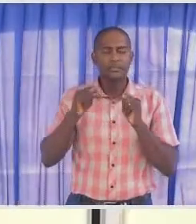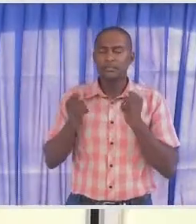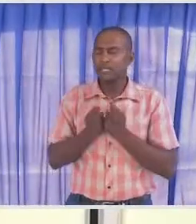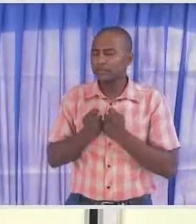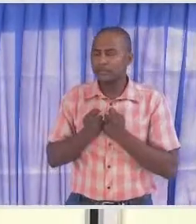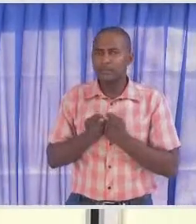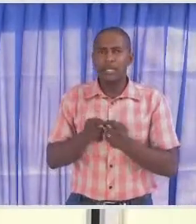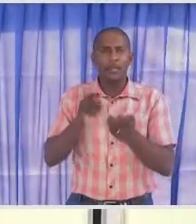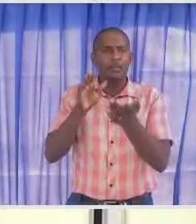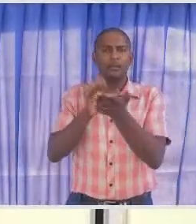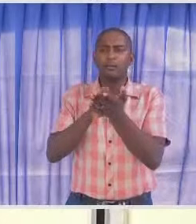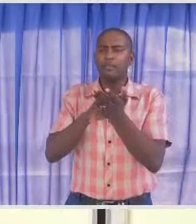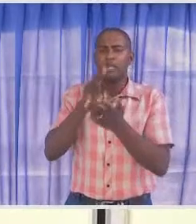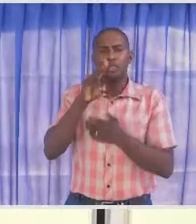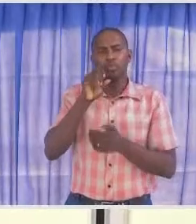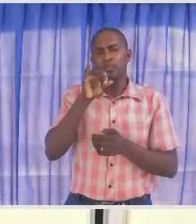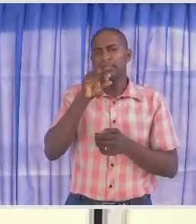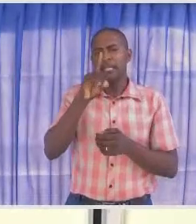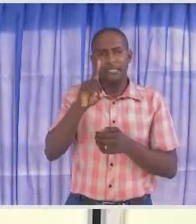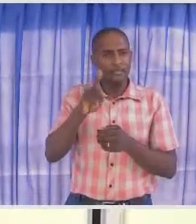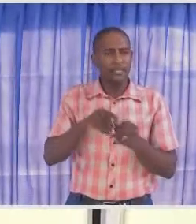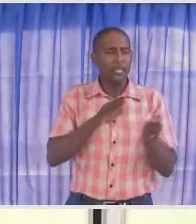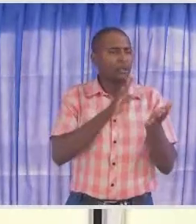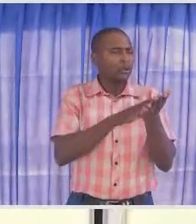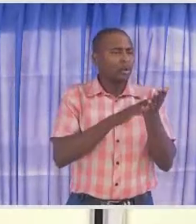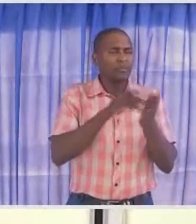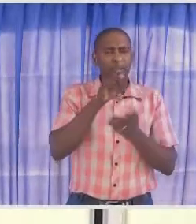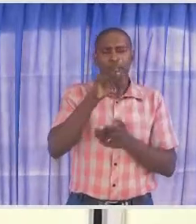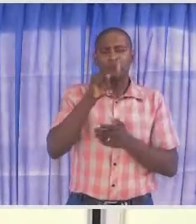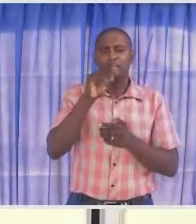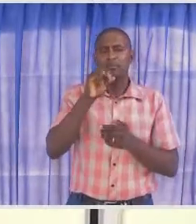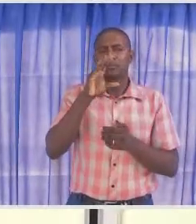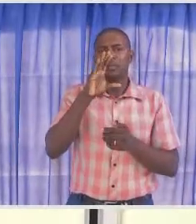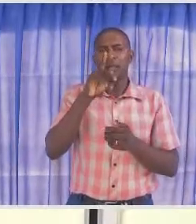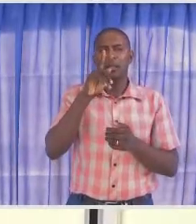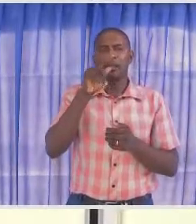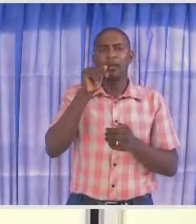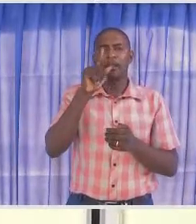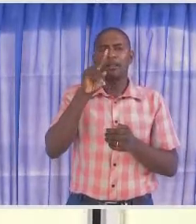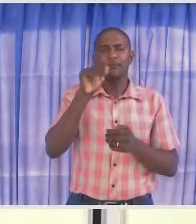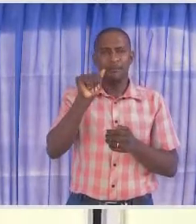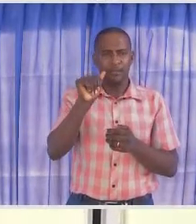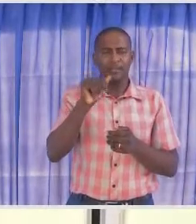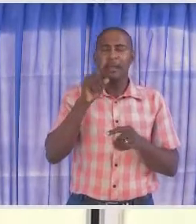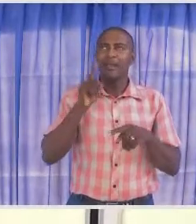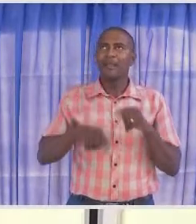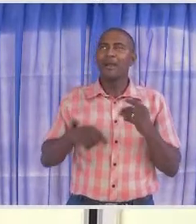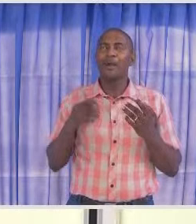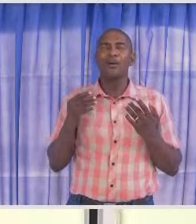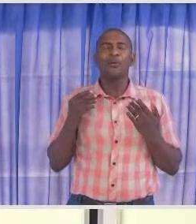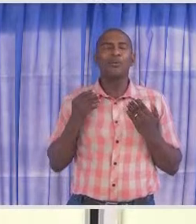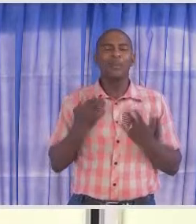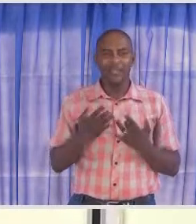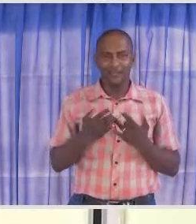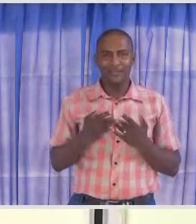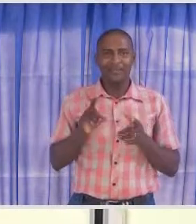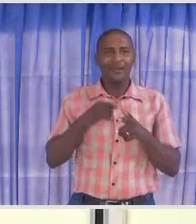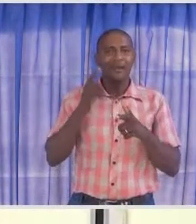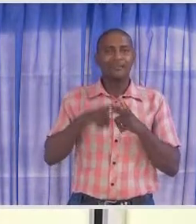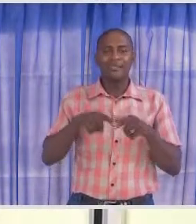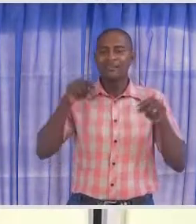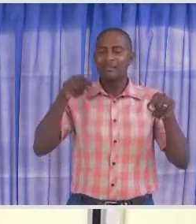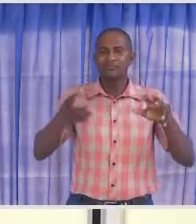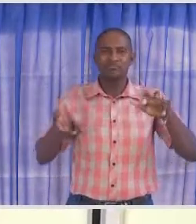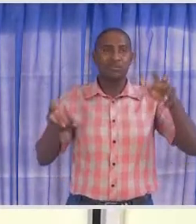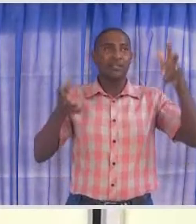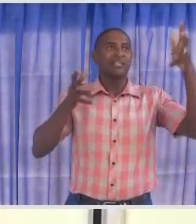the USAID, and I commend Knockalva. And I cannot wait until this pandemic